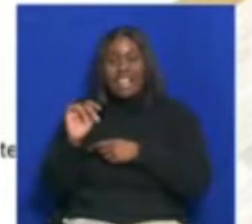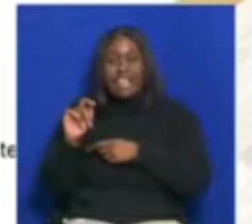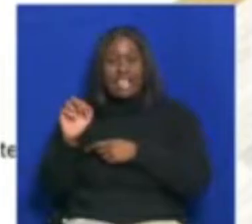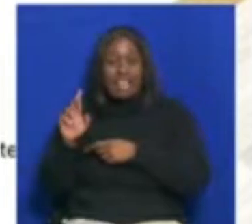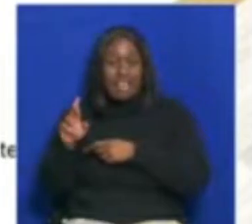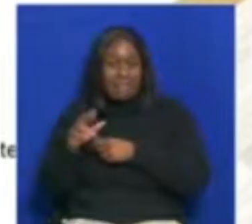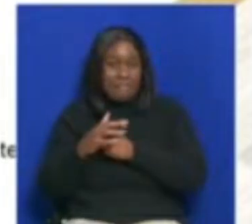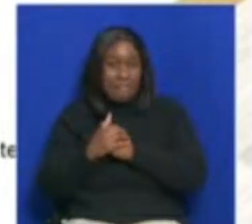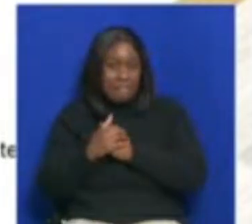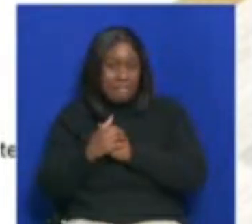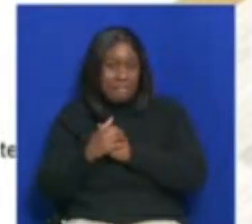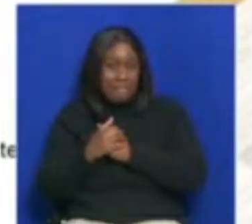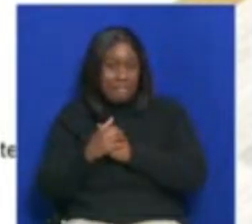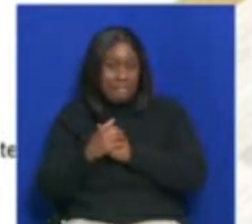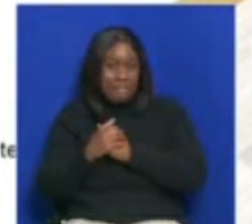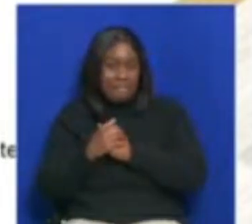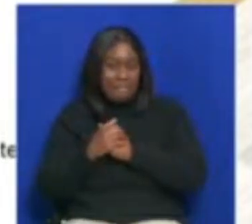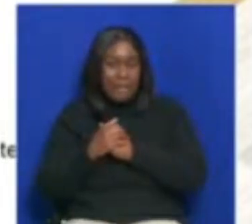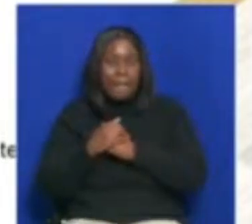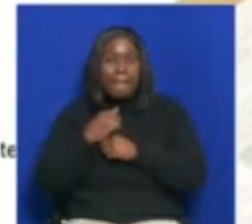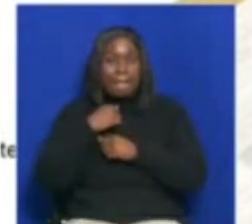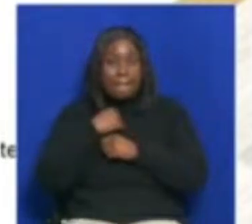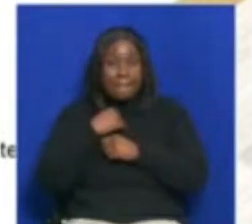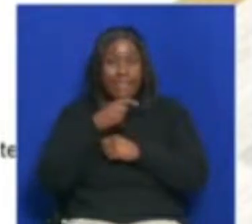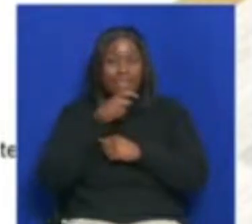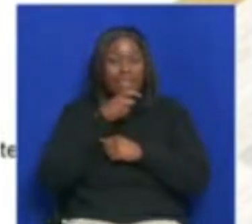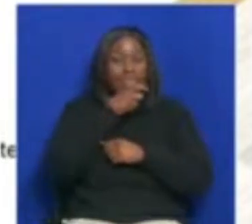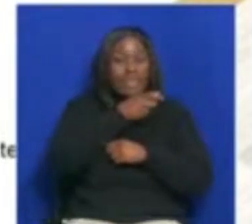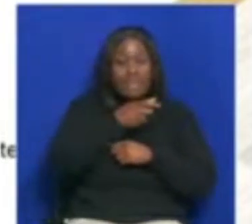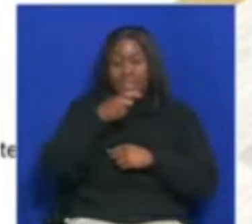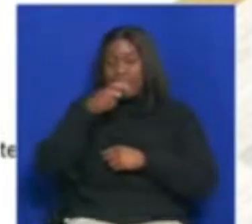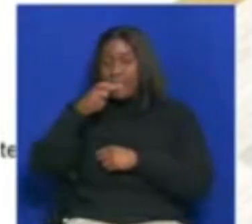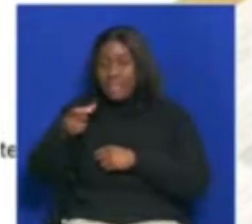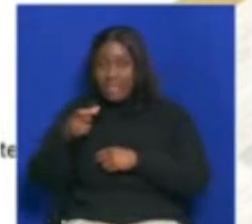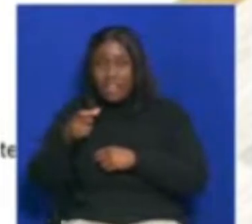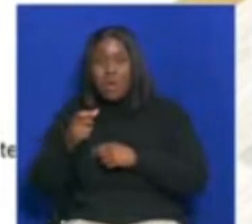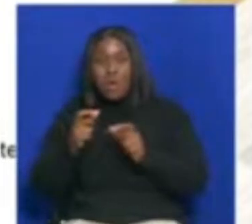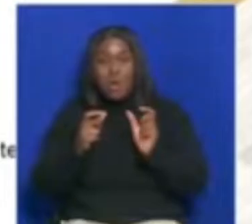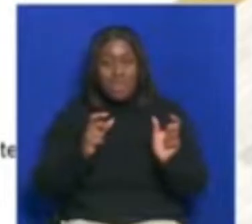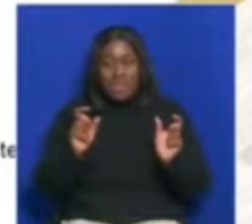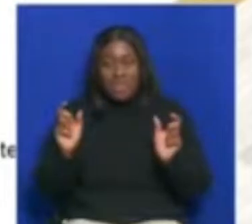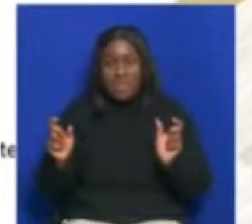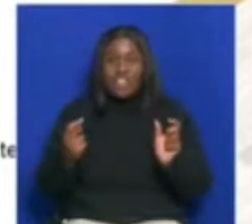Now, the reason I highlighted the two tow trucks is because Bevan's